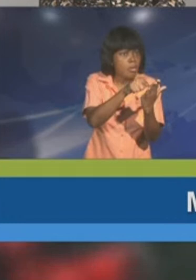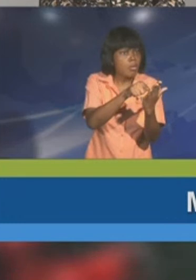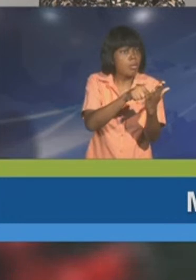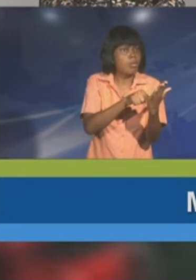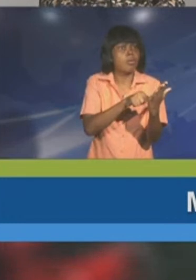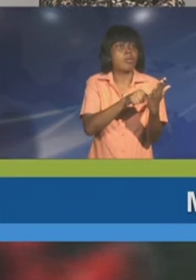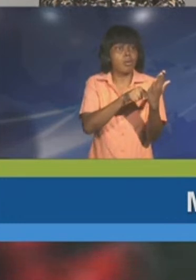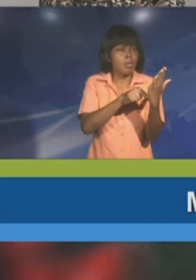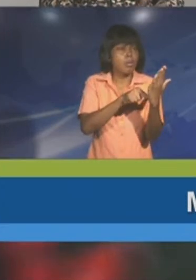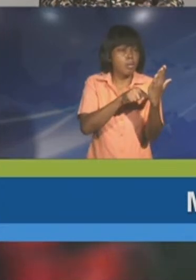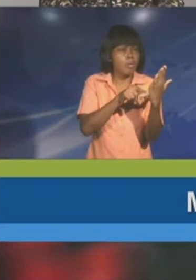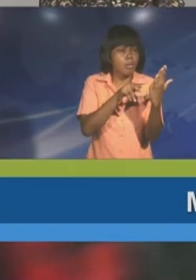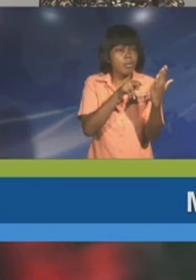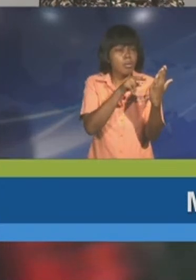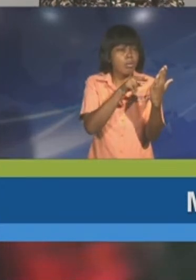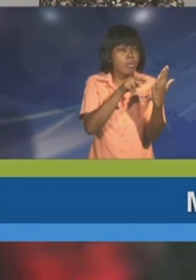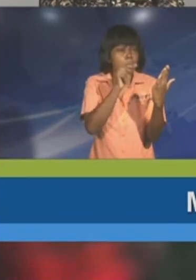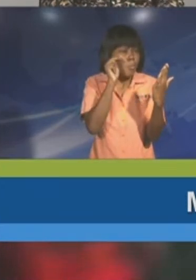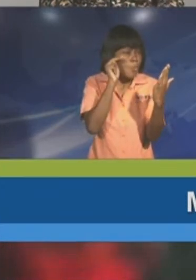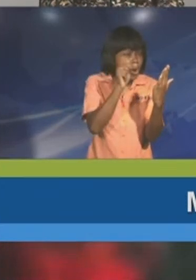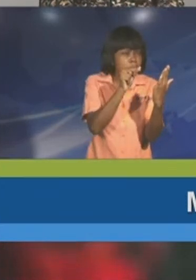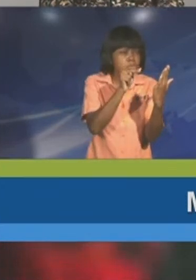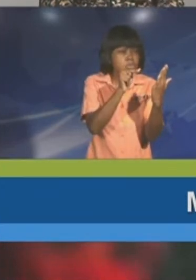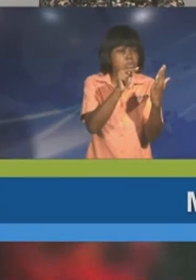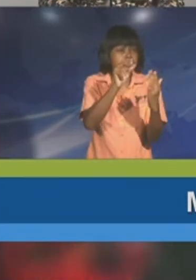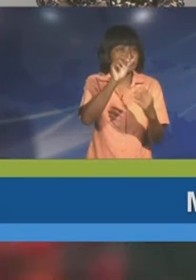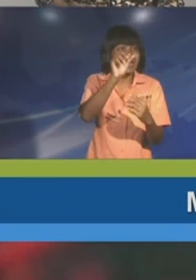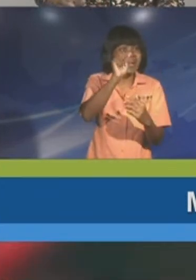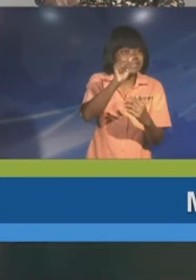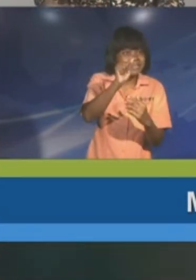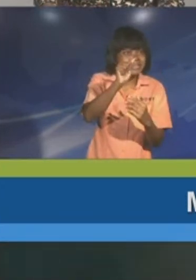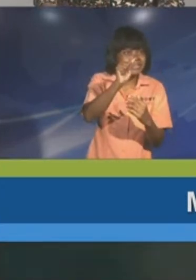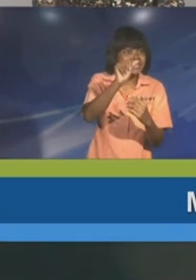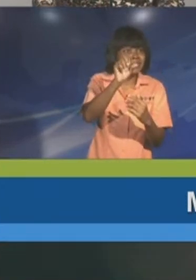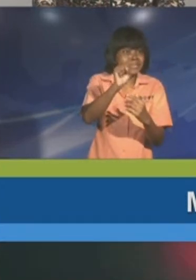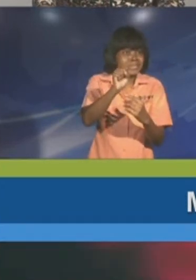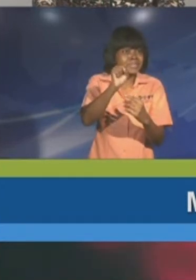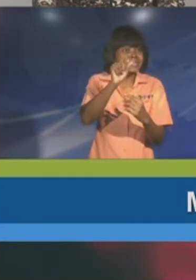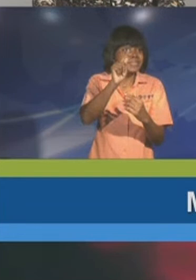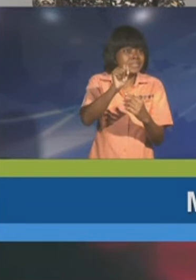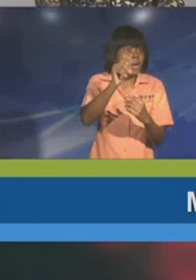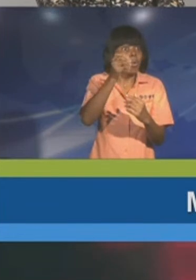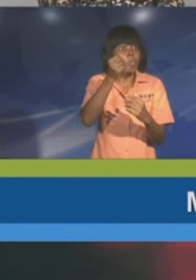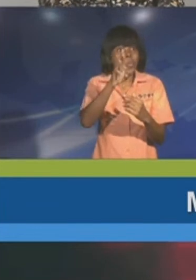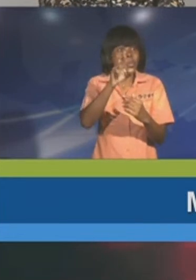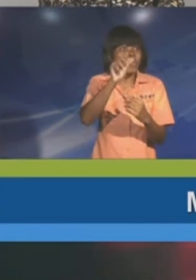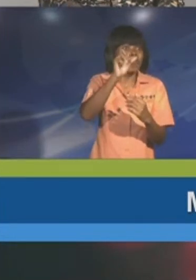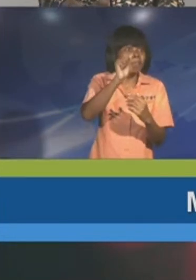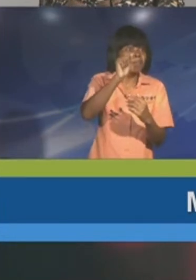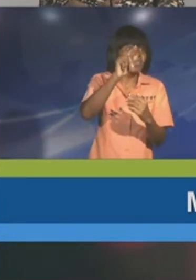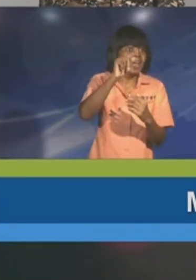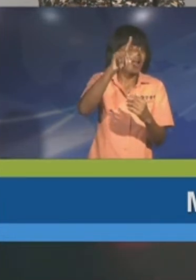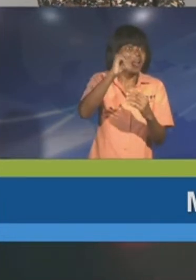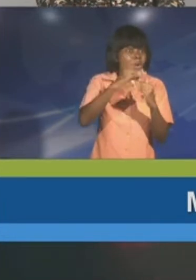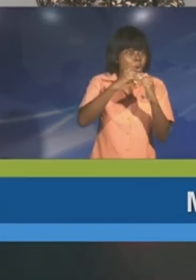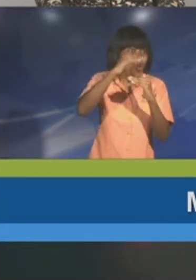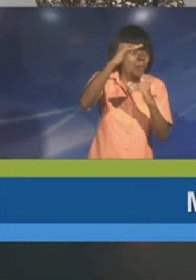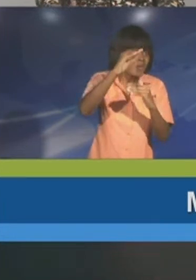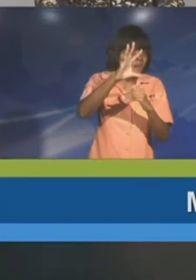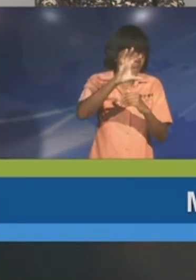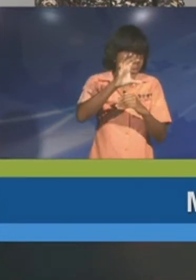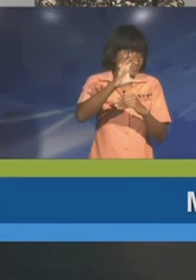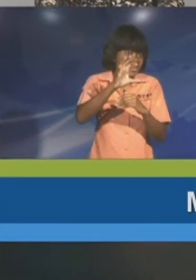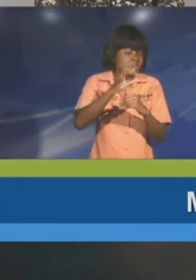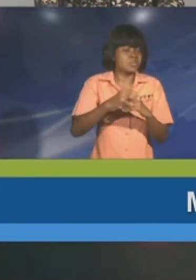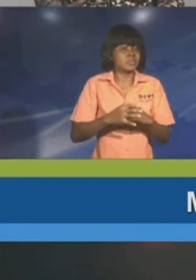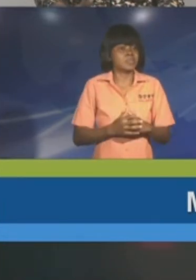the results? You should be looking for something called AST or ALT above 500. So in terms of the